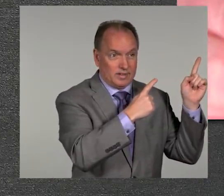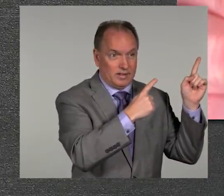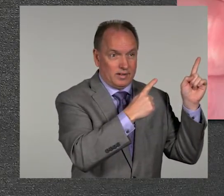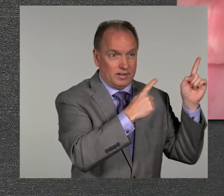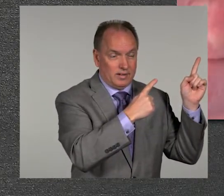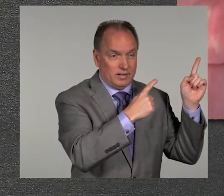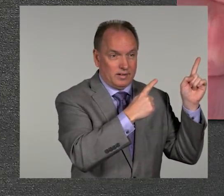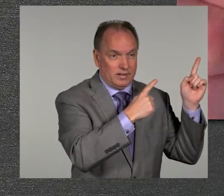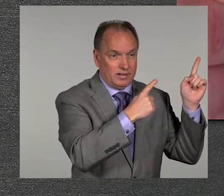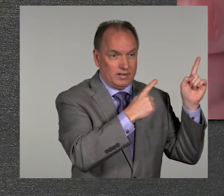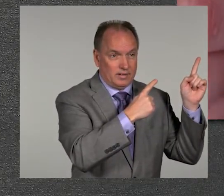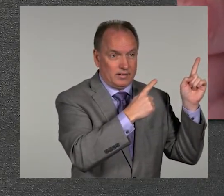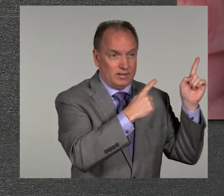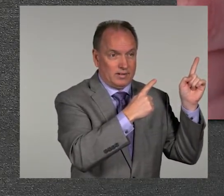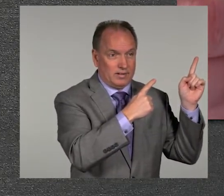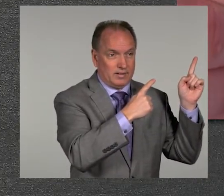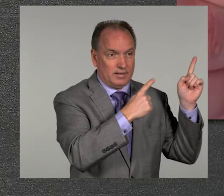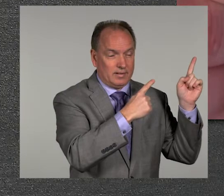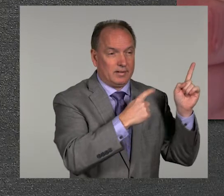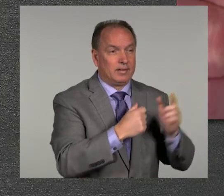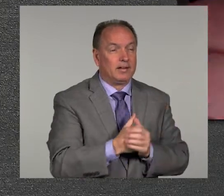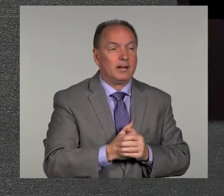picture.